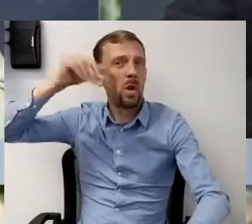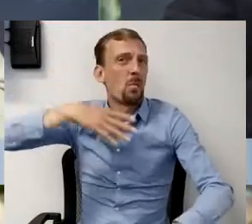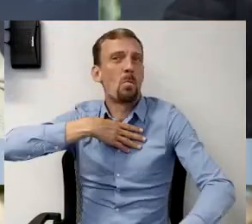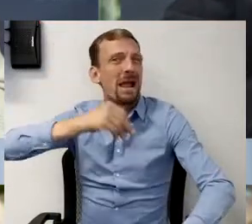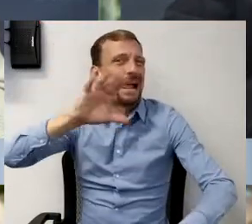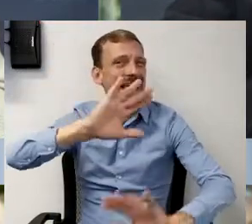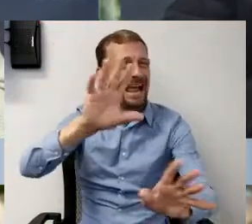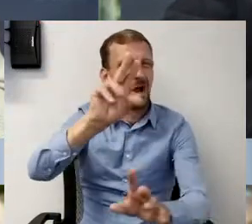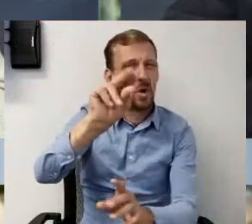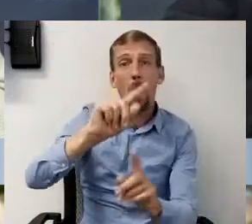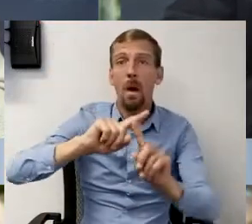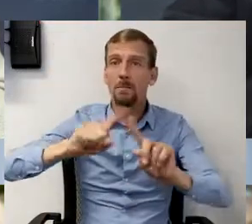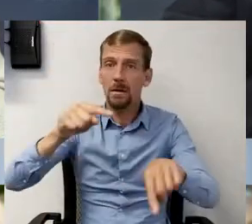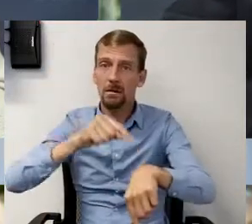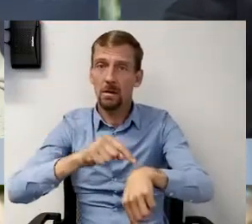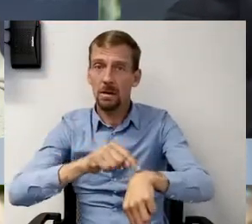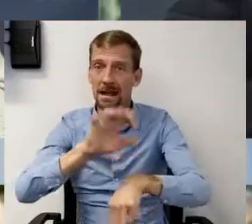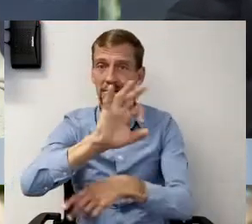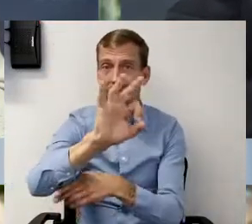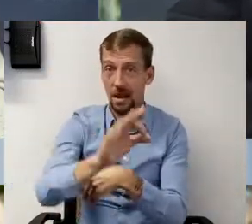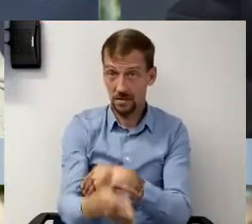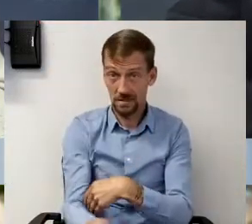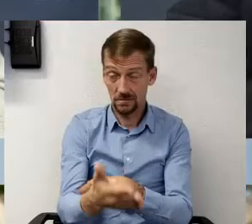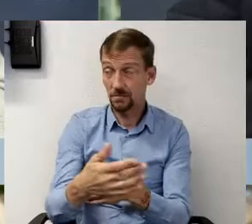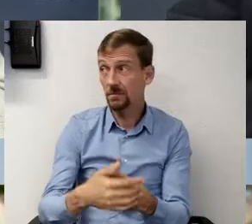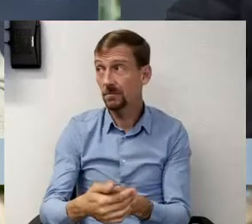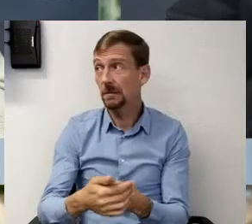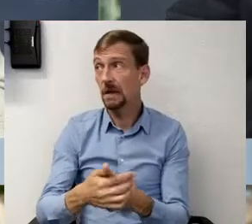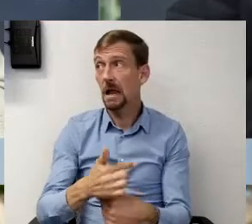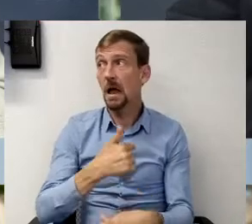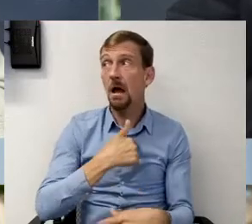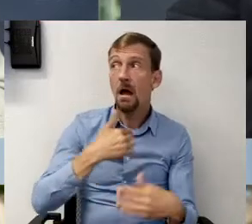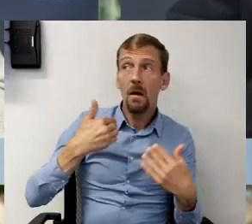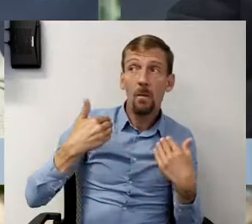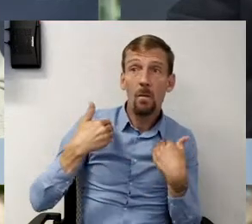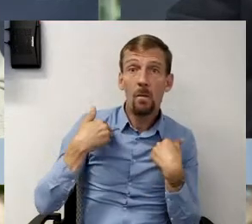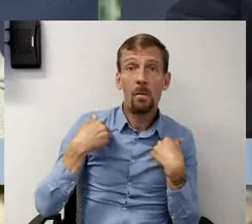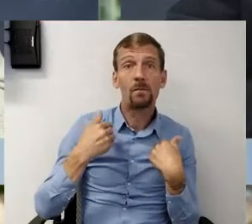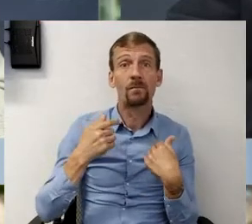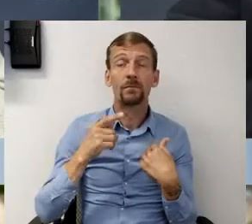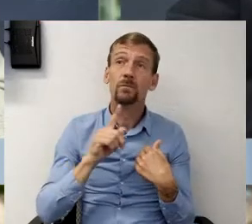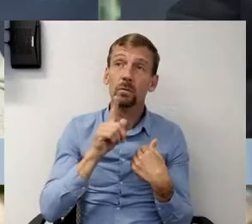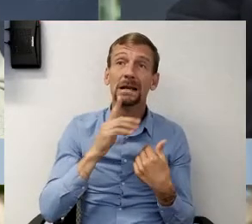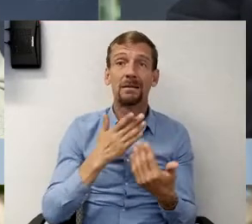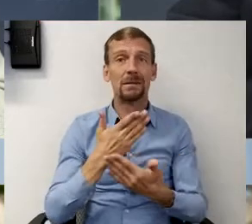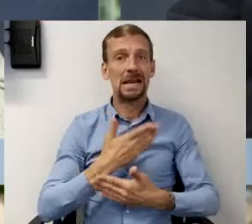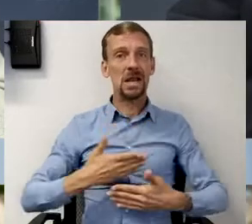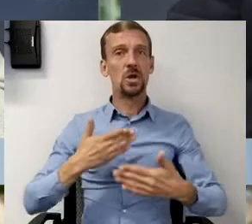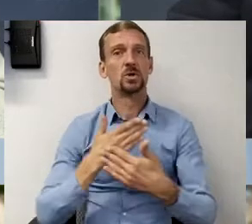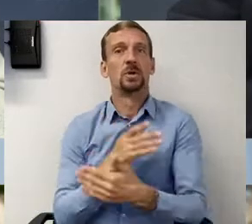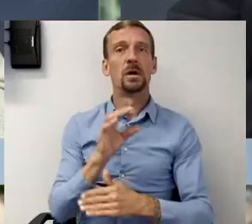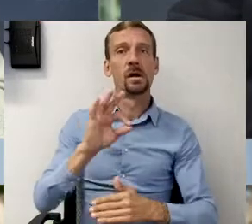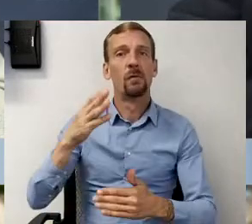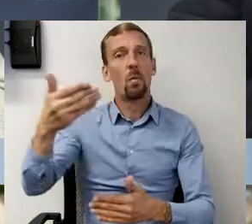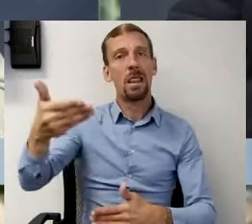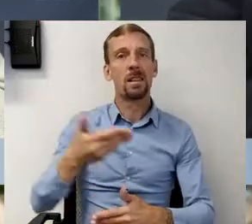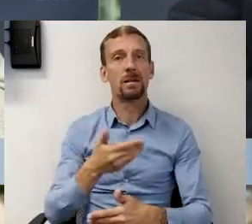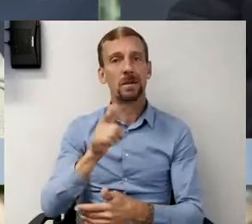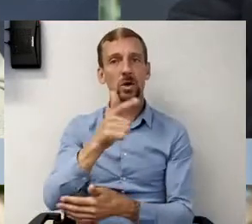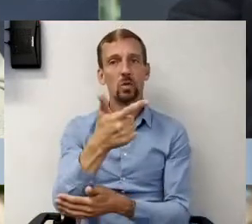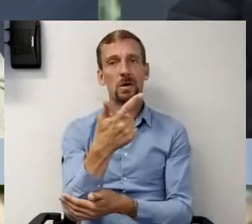but at 9 o'clock this morning, I had the pleasure of